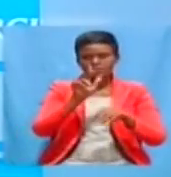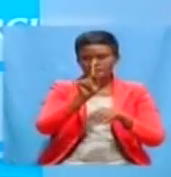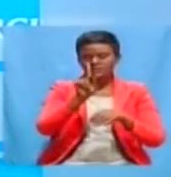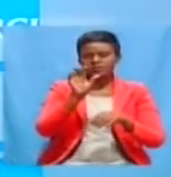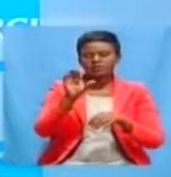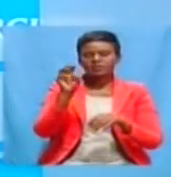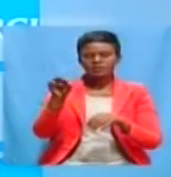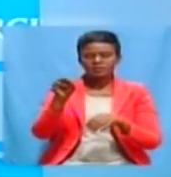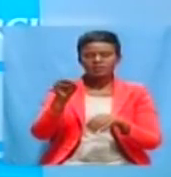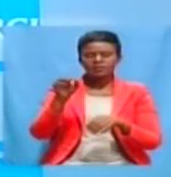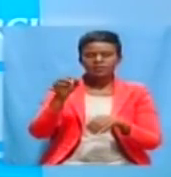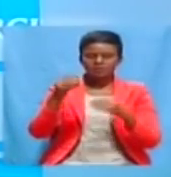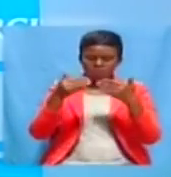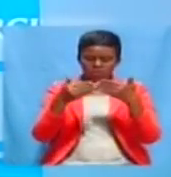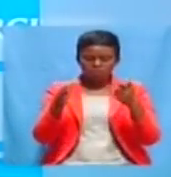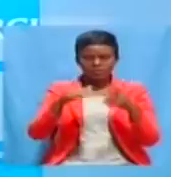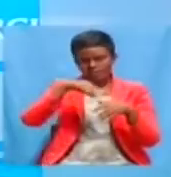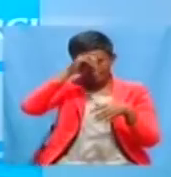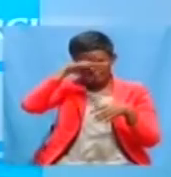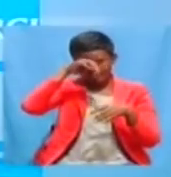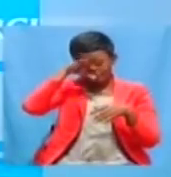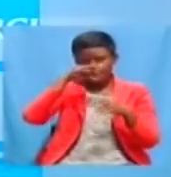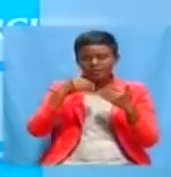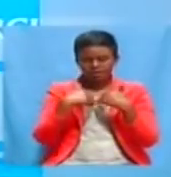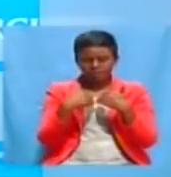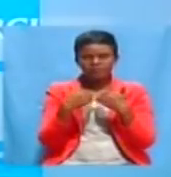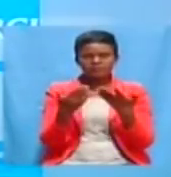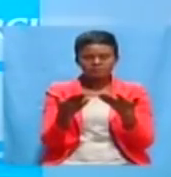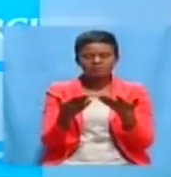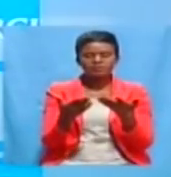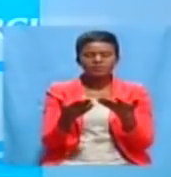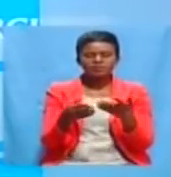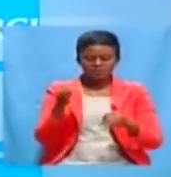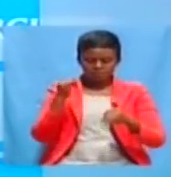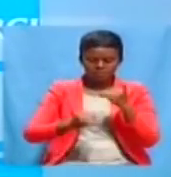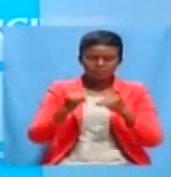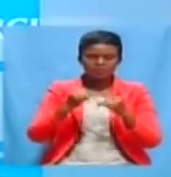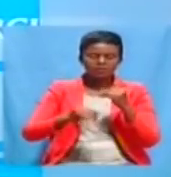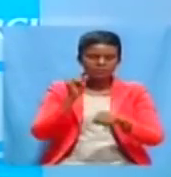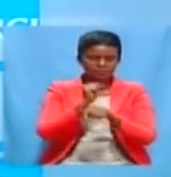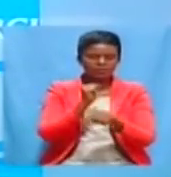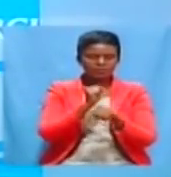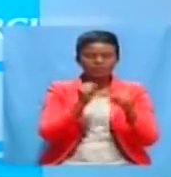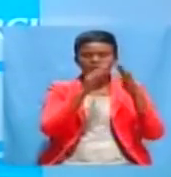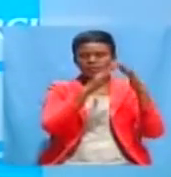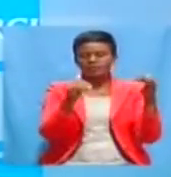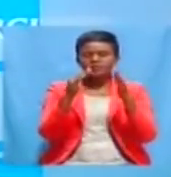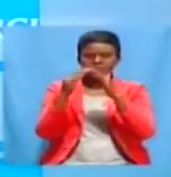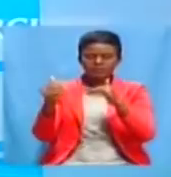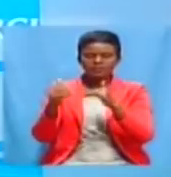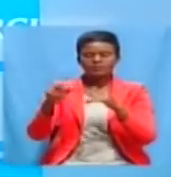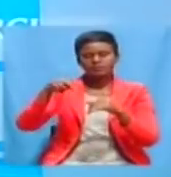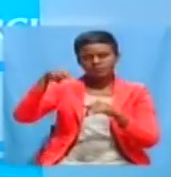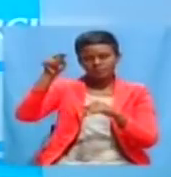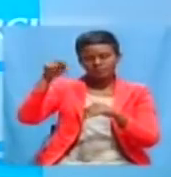Copper Mines in Changa open pit, where fly rocks from the blast operations reached some houses in Inchanga